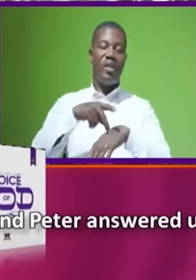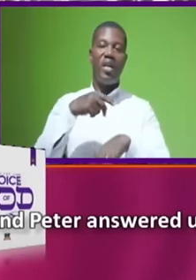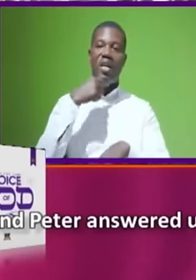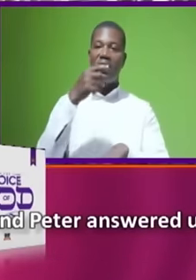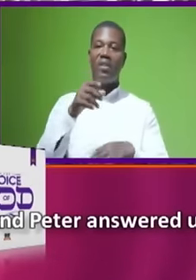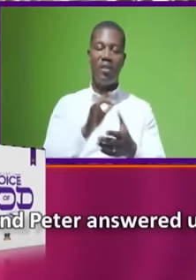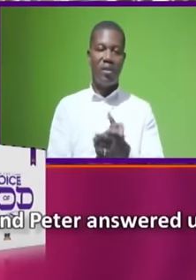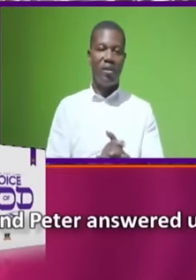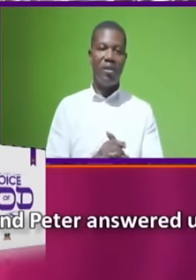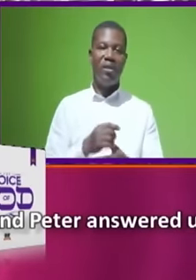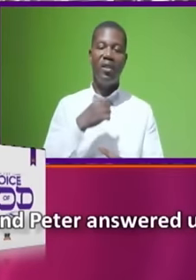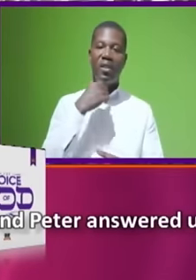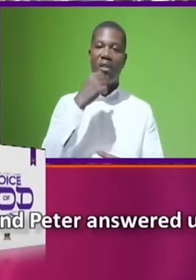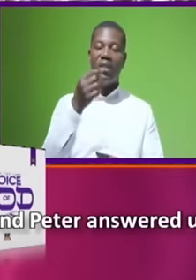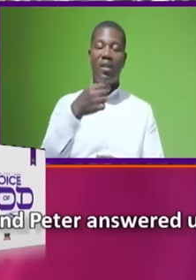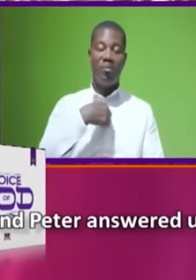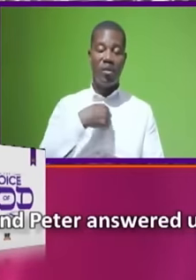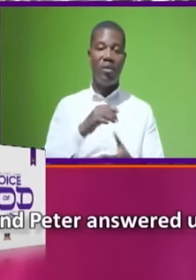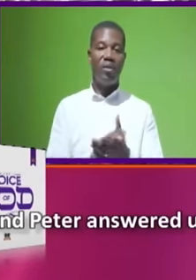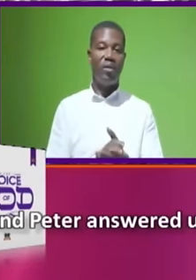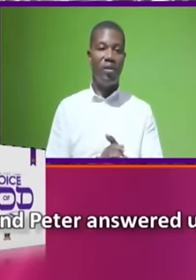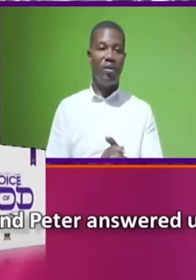And Peter answered unto her. Tell me.